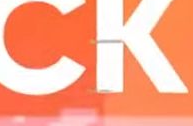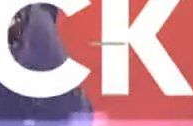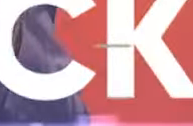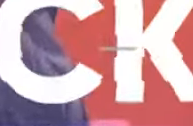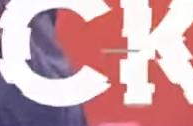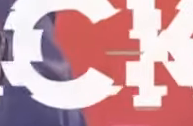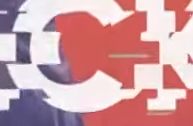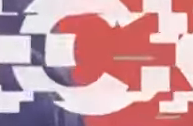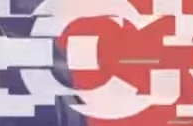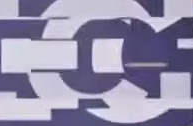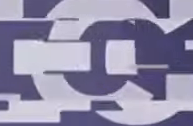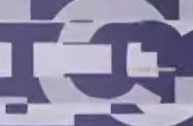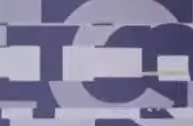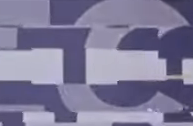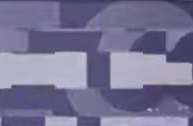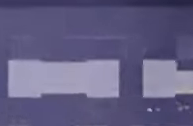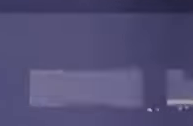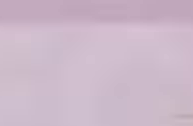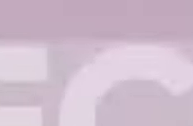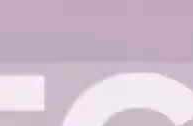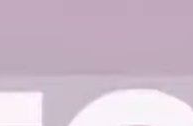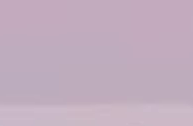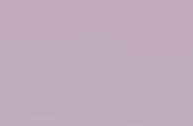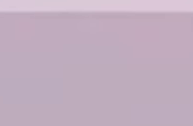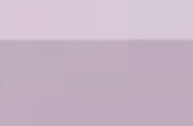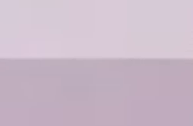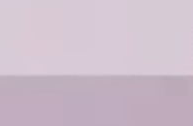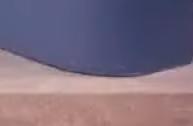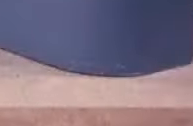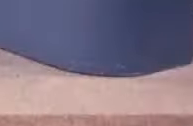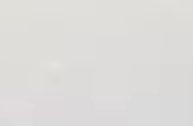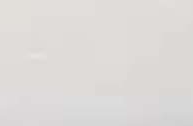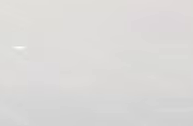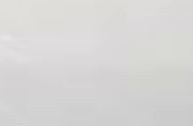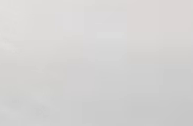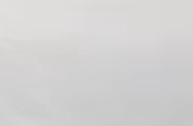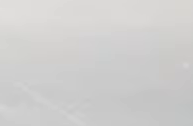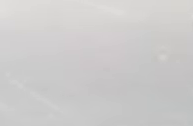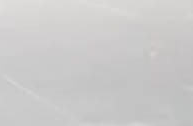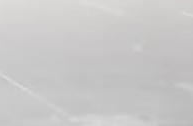10 a.m. to 12 noon. Only on KBC Channel 1.